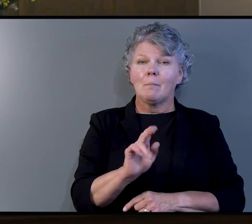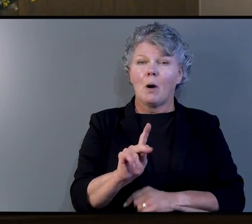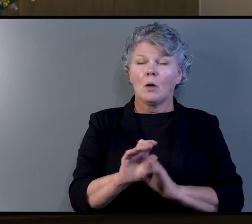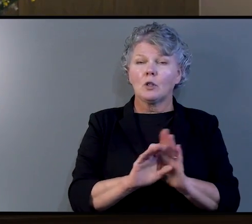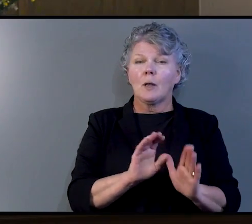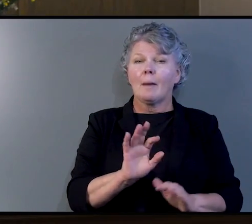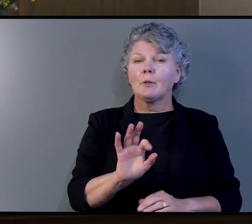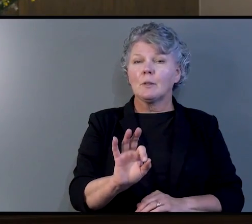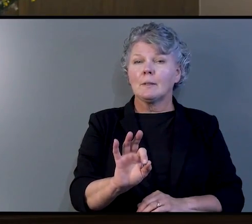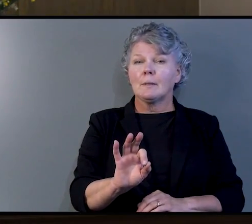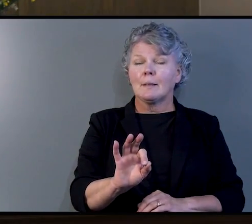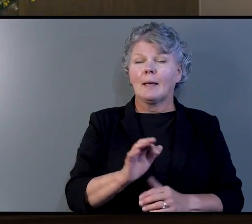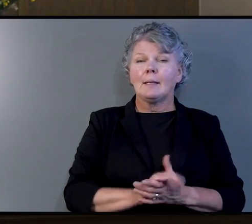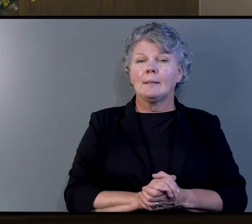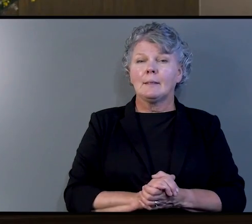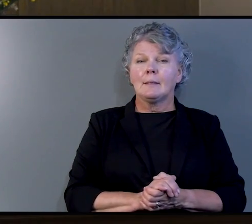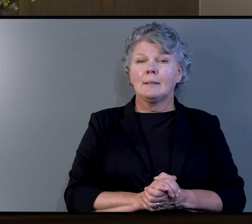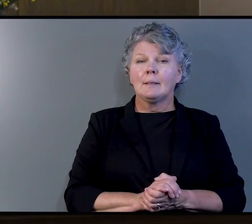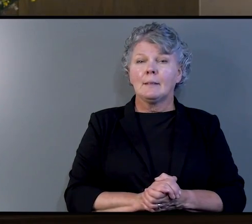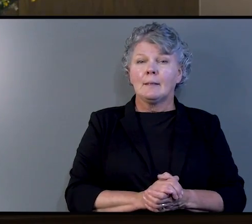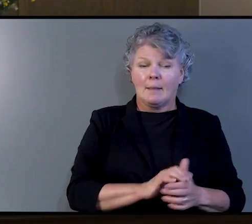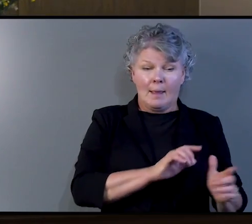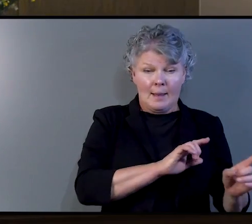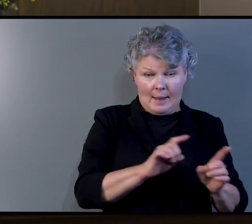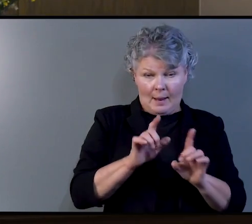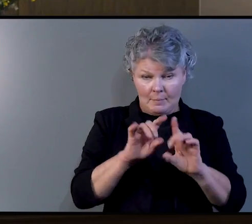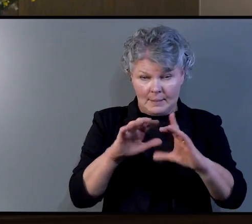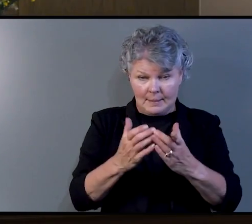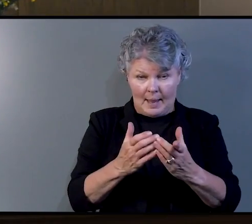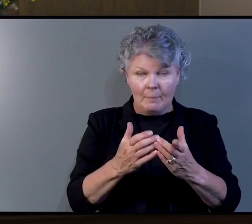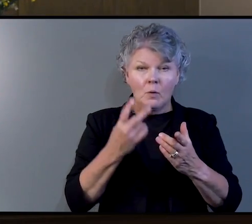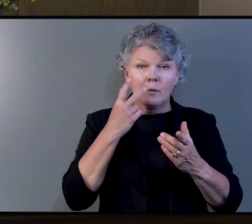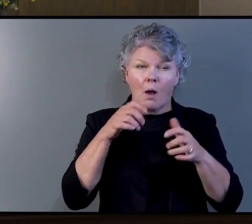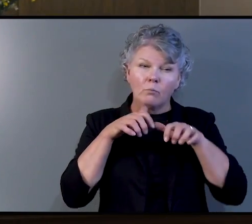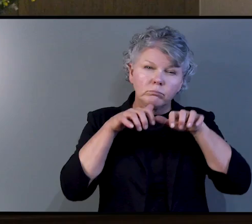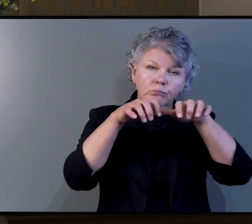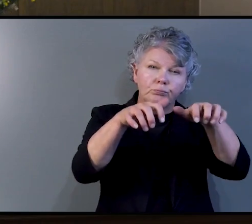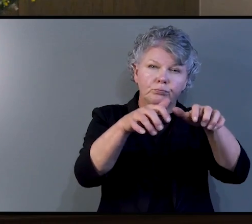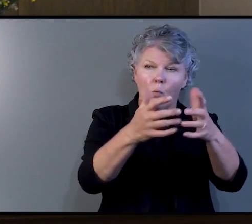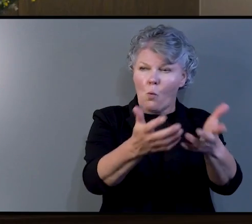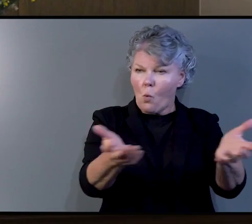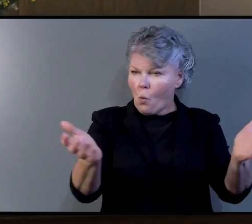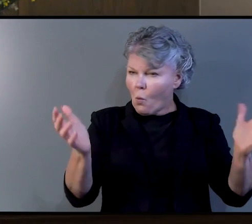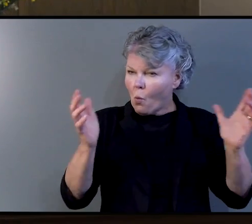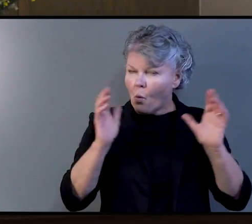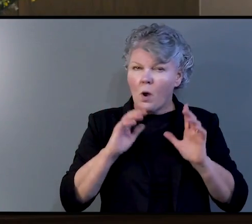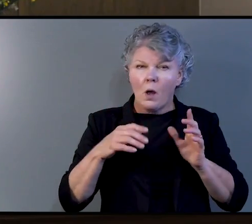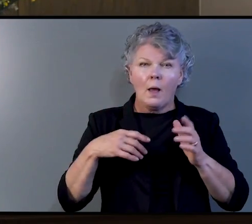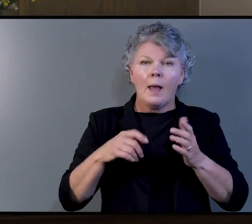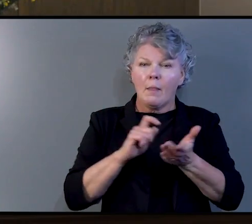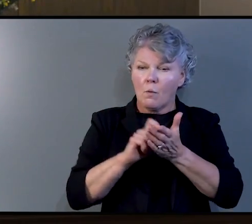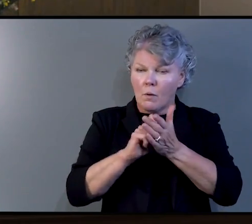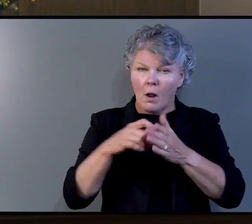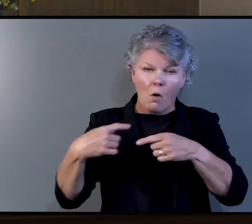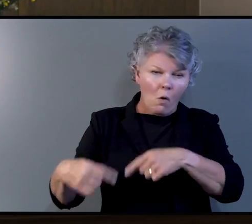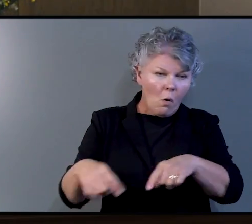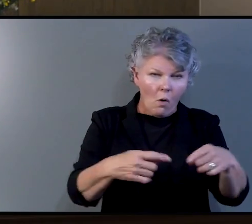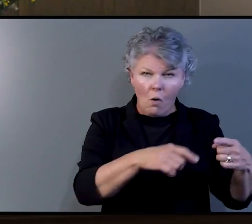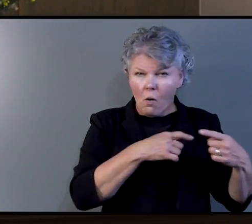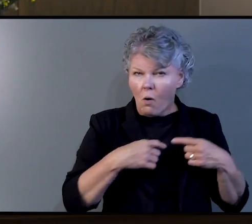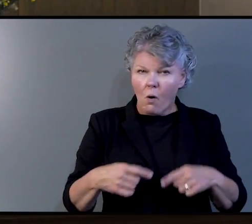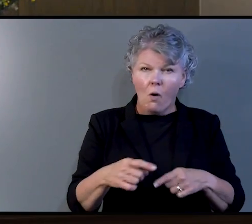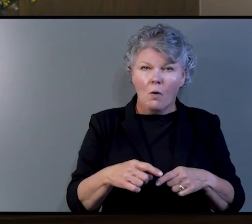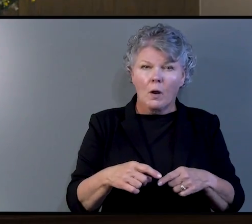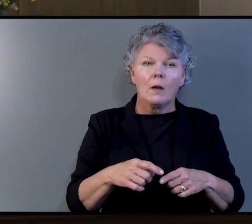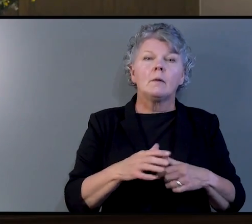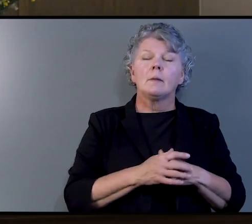9th chapter. And when they came to the disciples, they saw a great crowd around them, and scribes arguing with them. And immediately at the